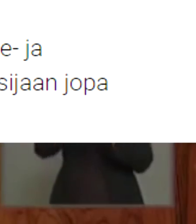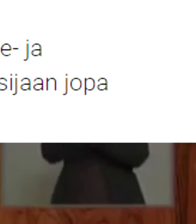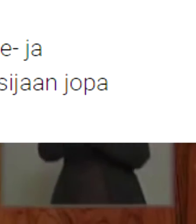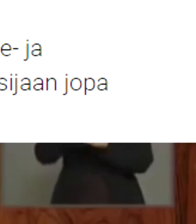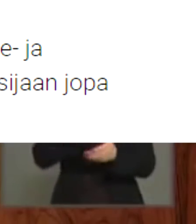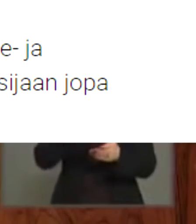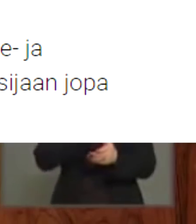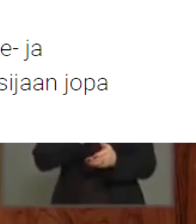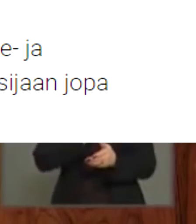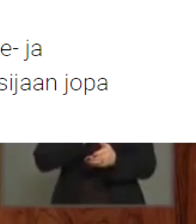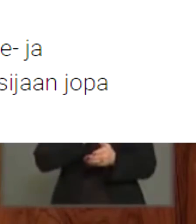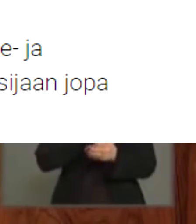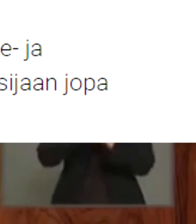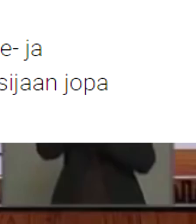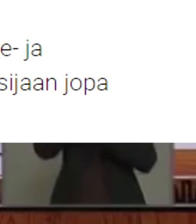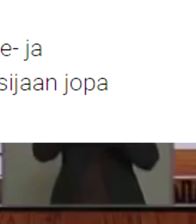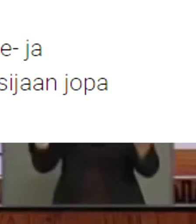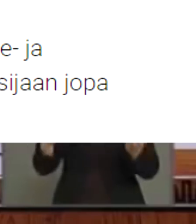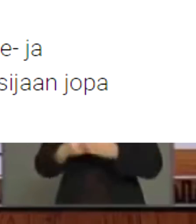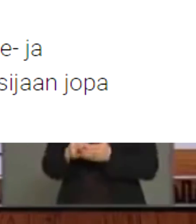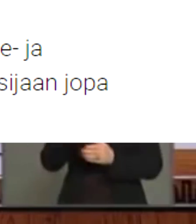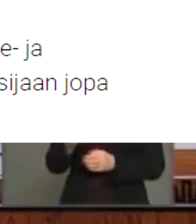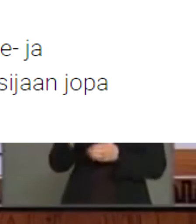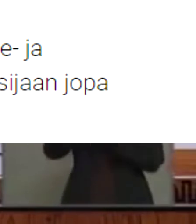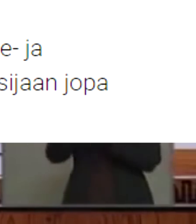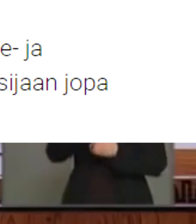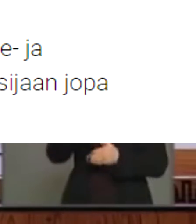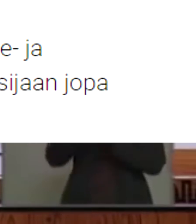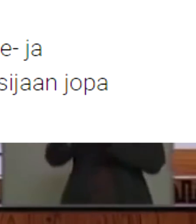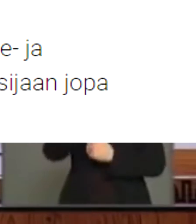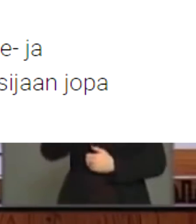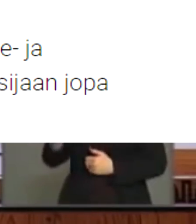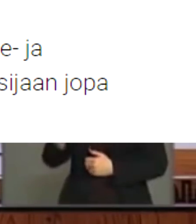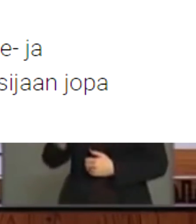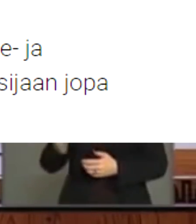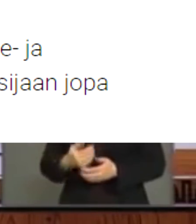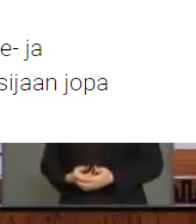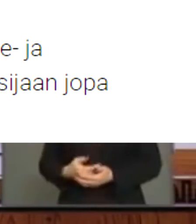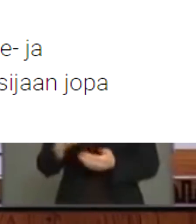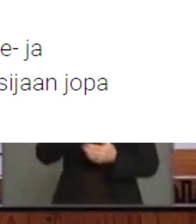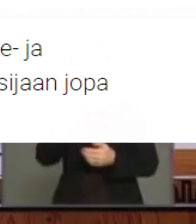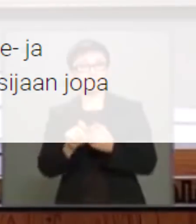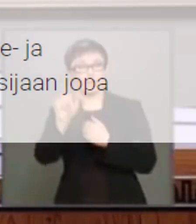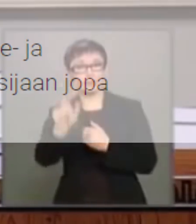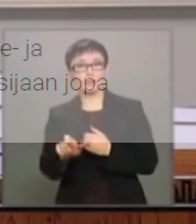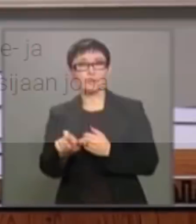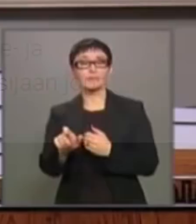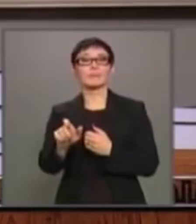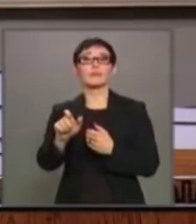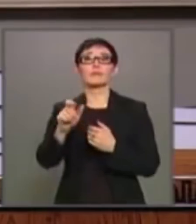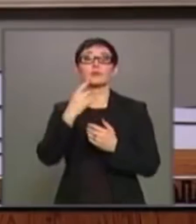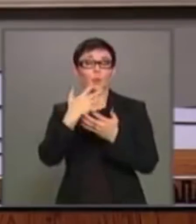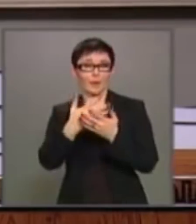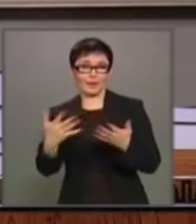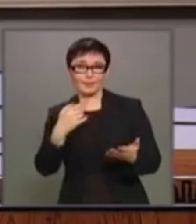inequality. So okay, then all the liberals look at that and they say, oh look, the government is so stupid, their plan literally does the opposite of